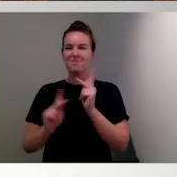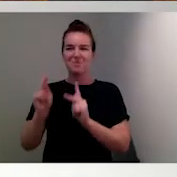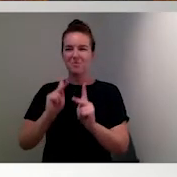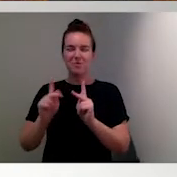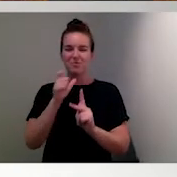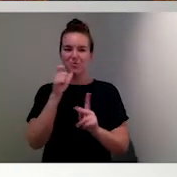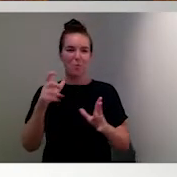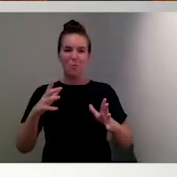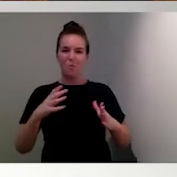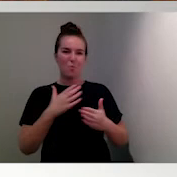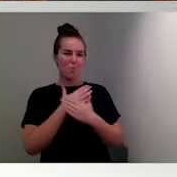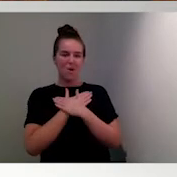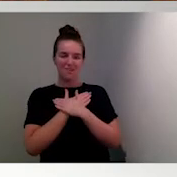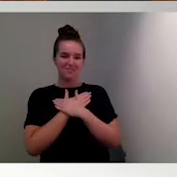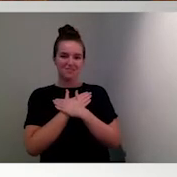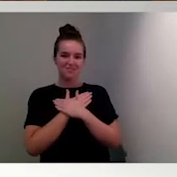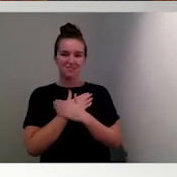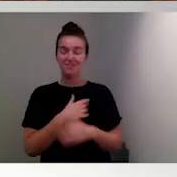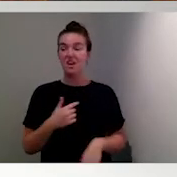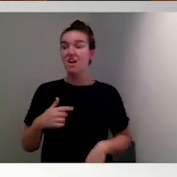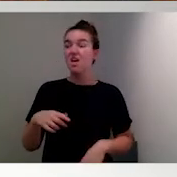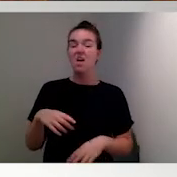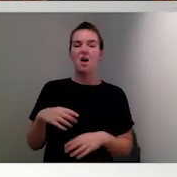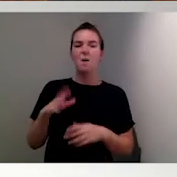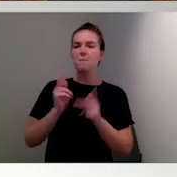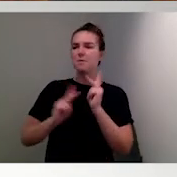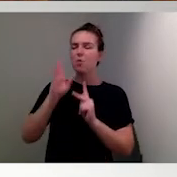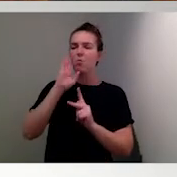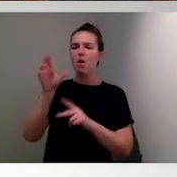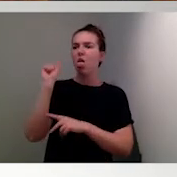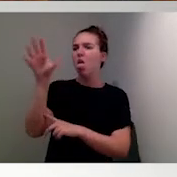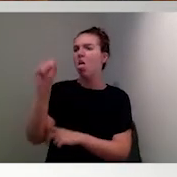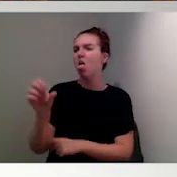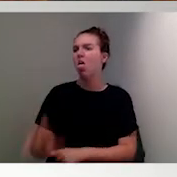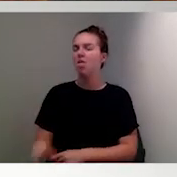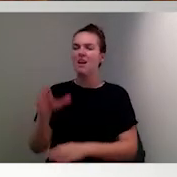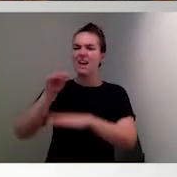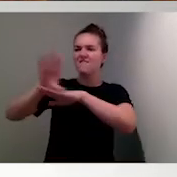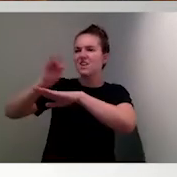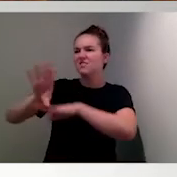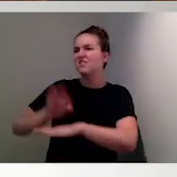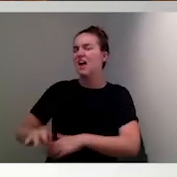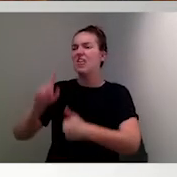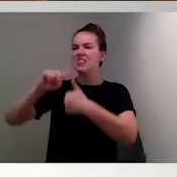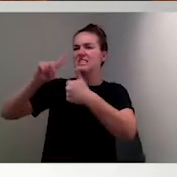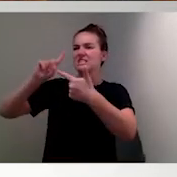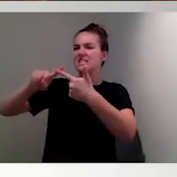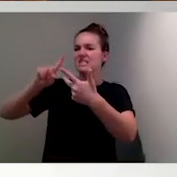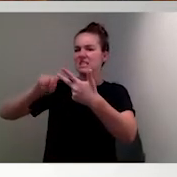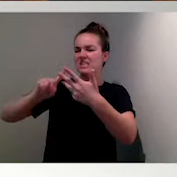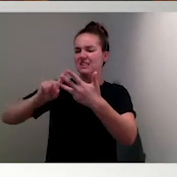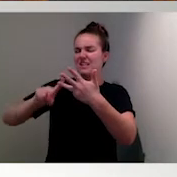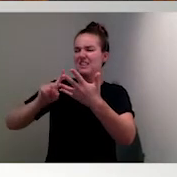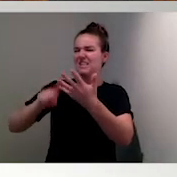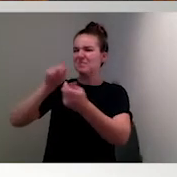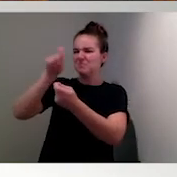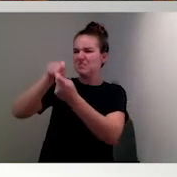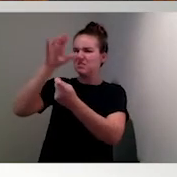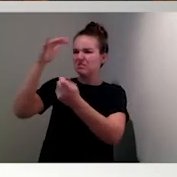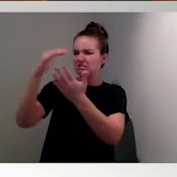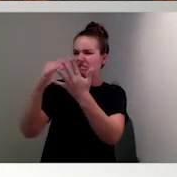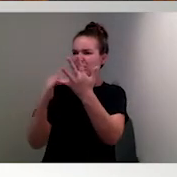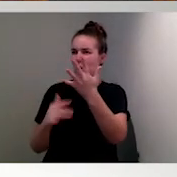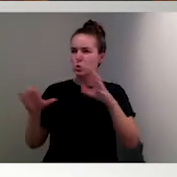you need to do. Here's what you need to, where you need to go. You need to make sure you're doing this for your child. You need to make sure you're doing this for your